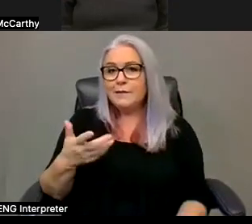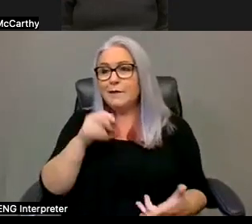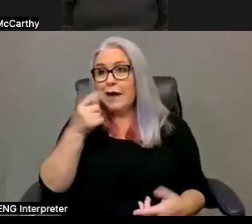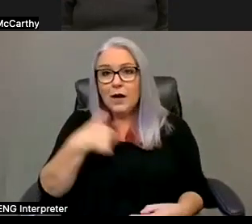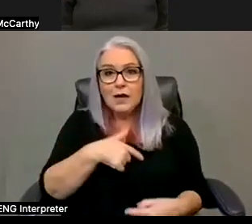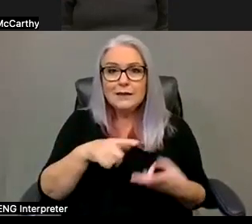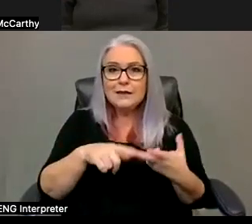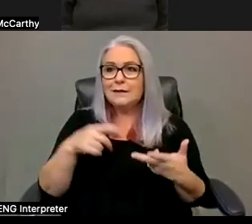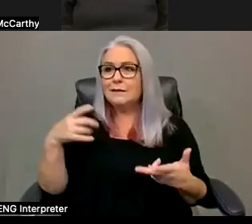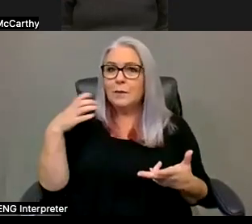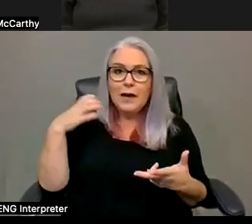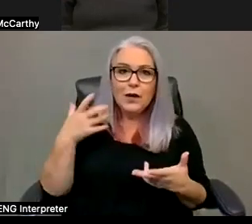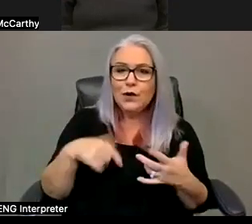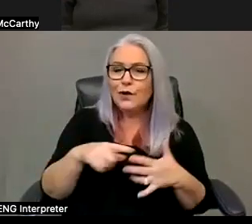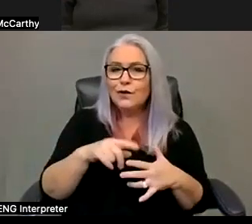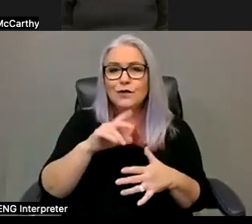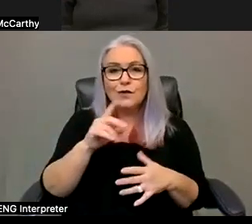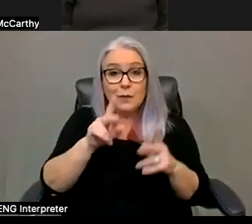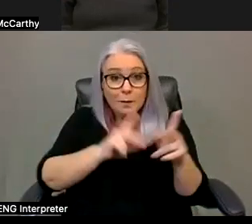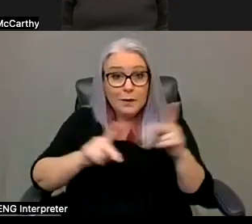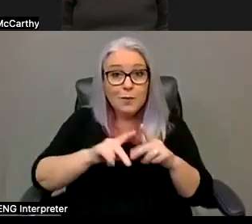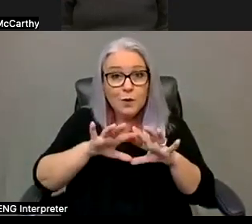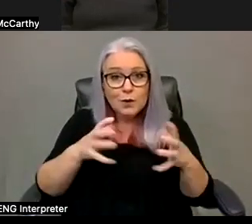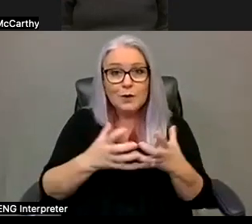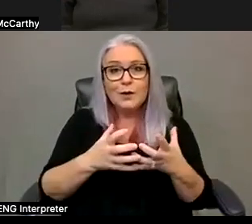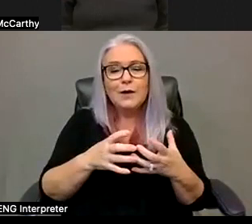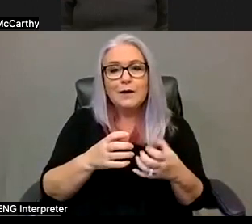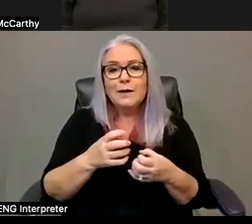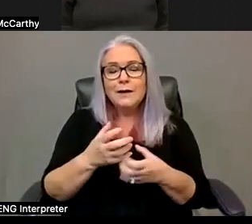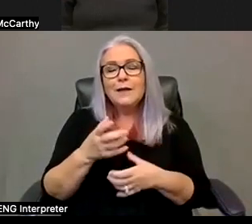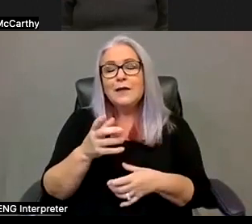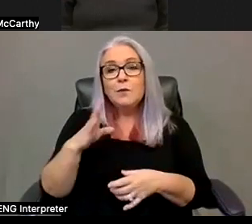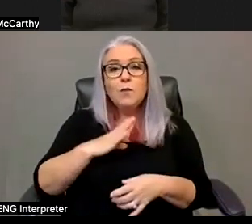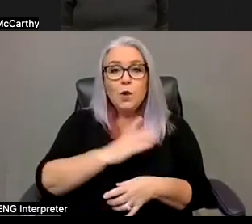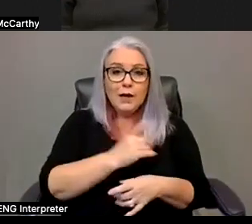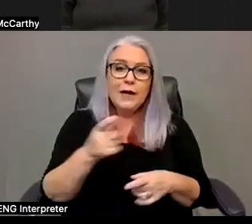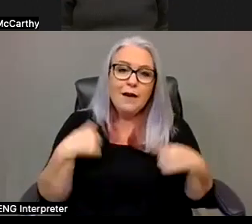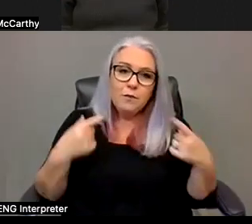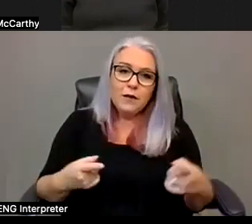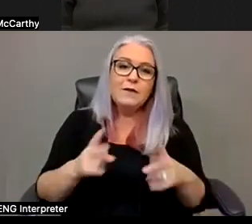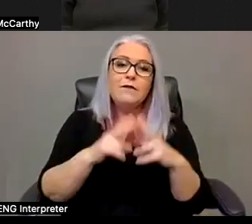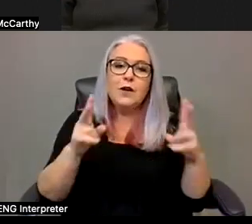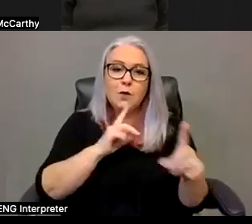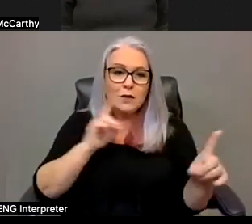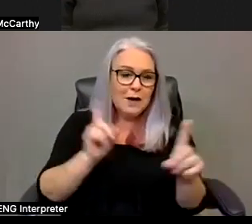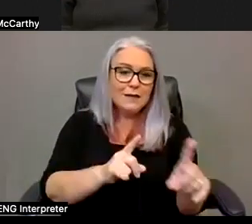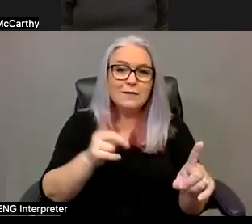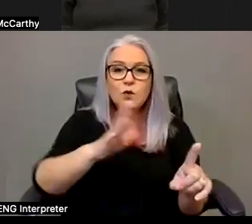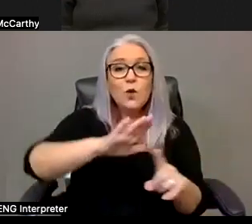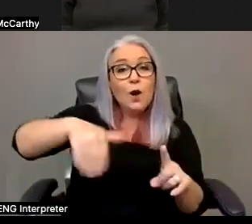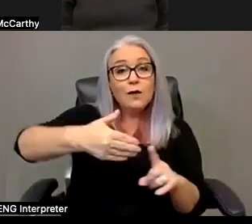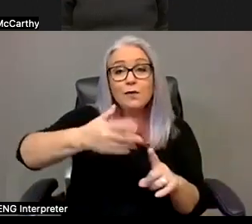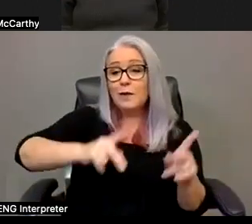mayor, it's the people. And we, as a board, have been very, very responsive to the people in Tarrytown. And